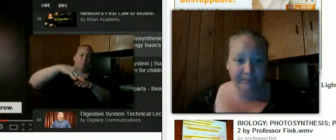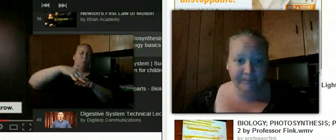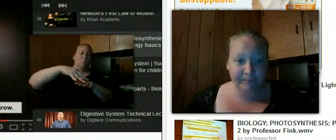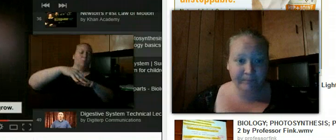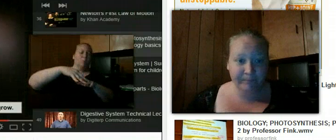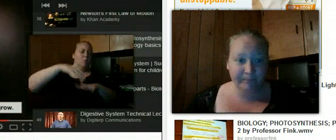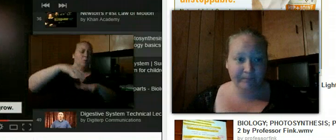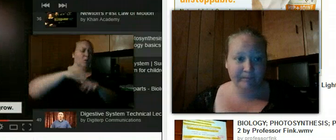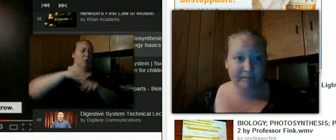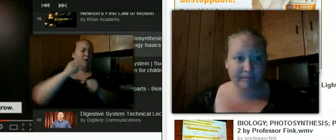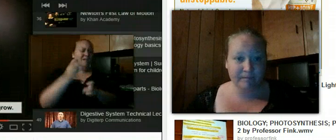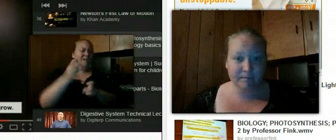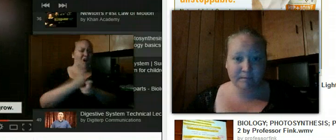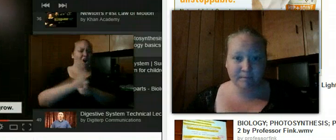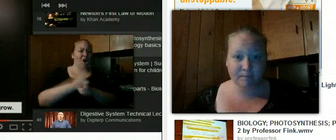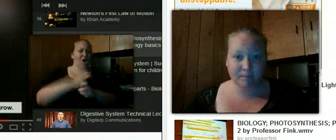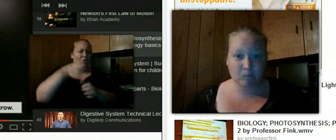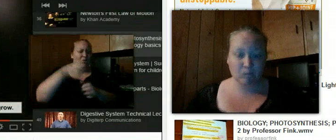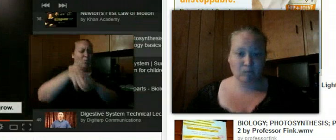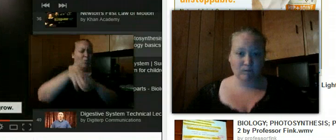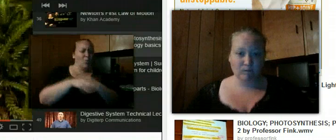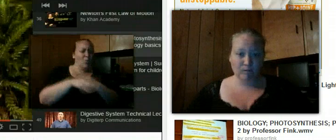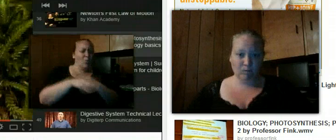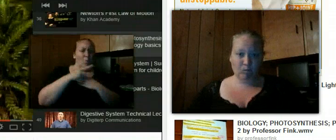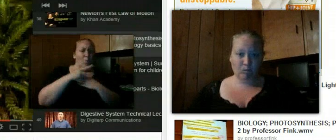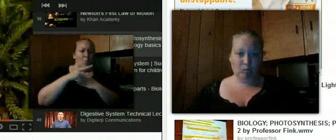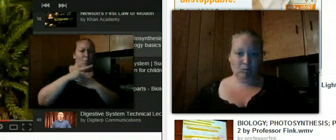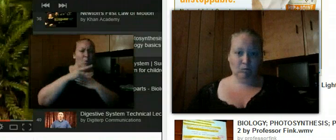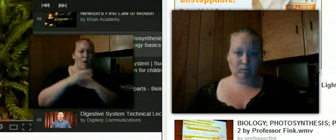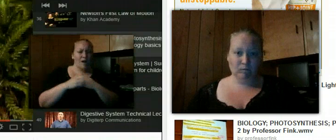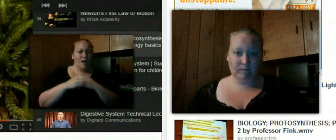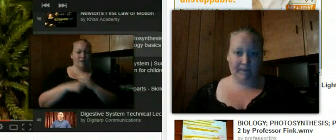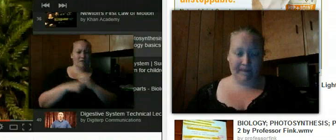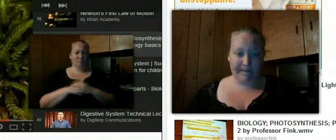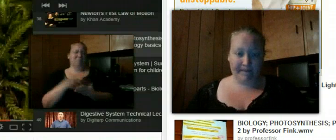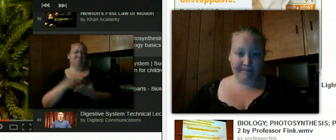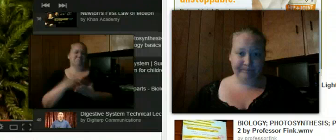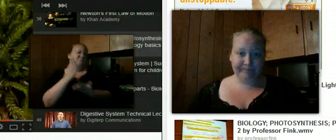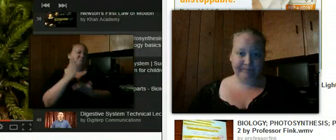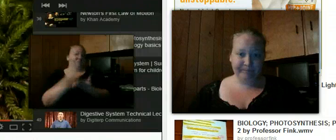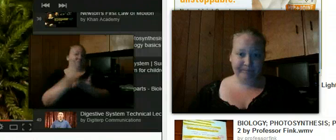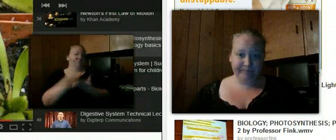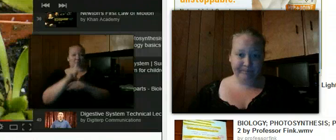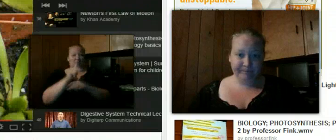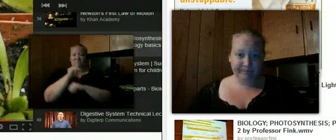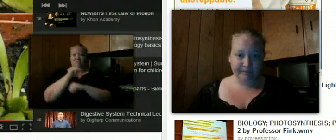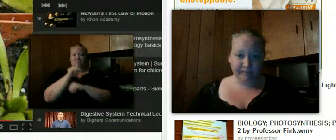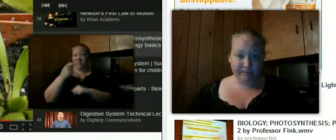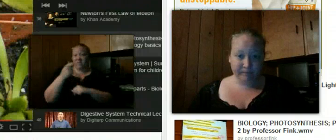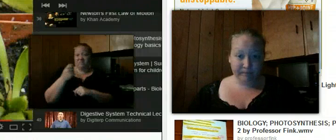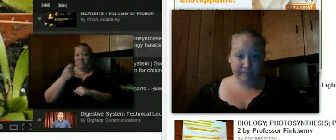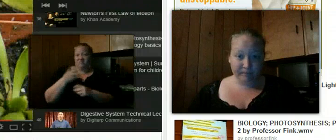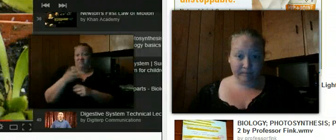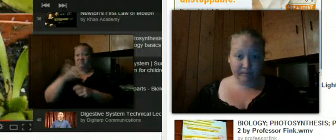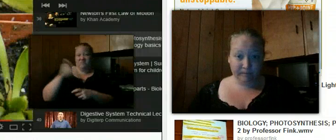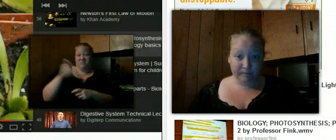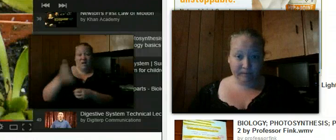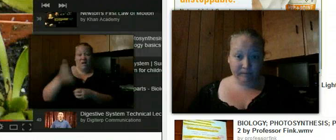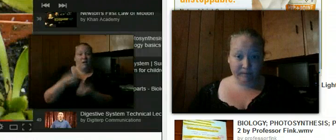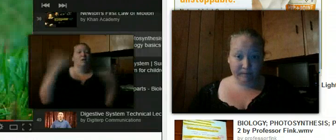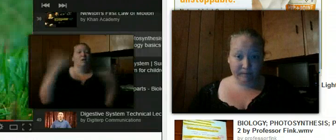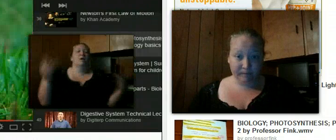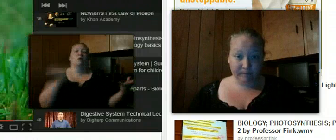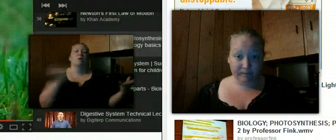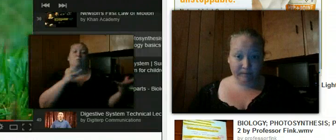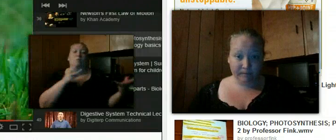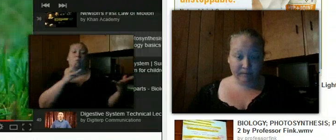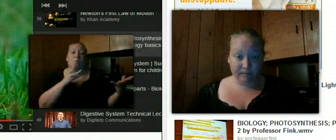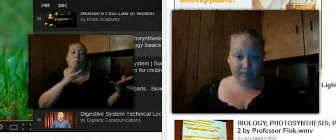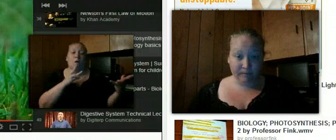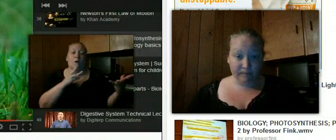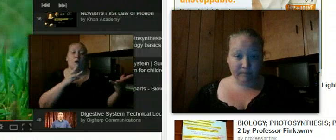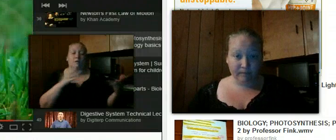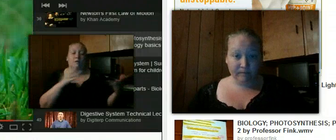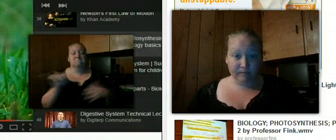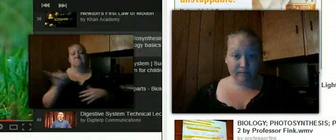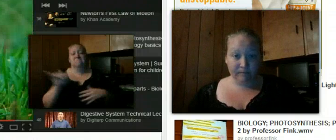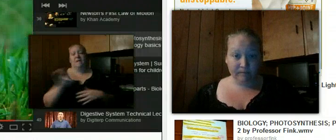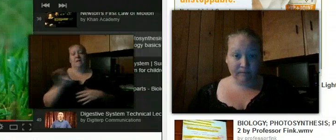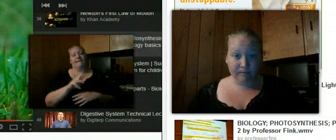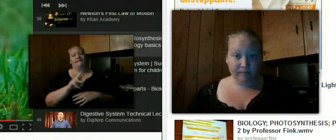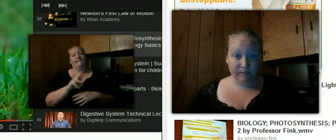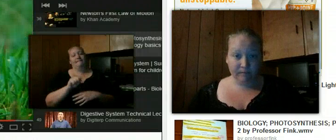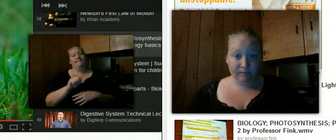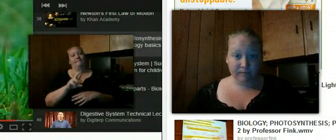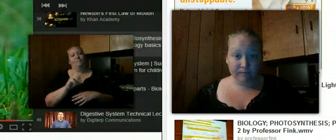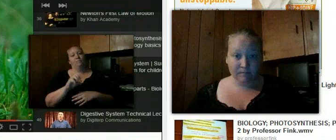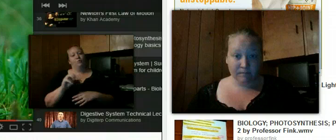need the process of photosynthesis to grow. Such plants include mushroom, Venus flytraps, etc. Mushrooms get